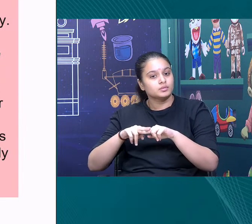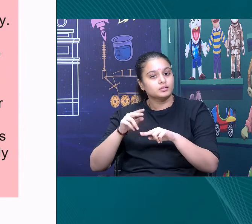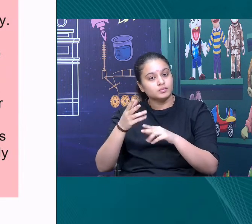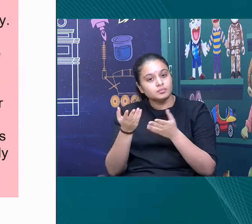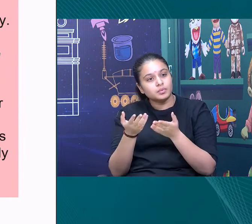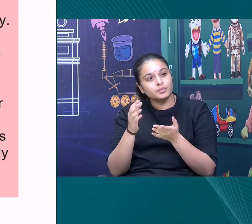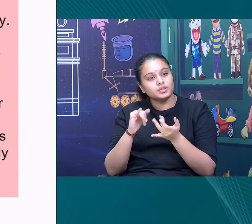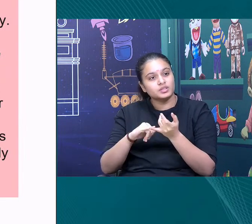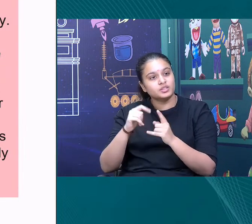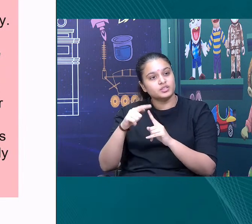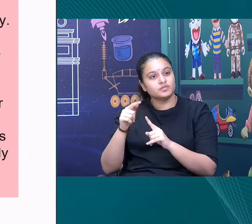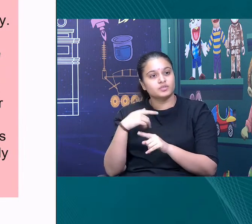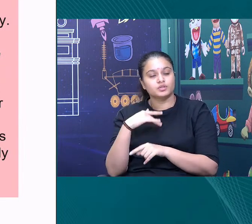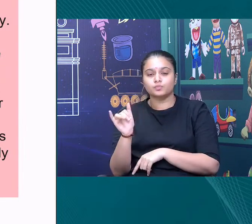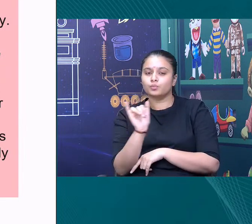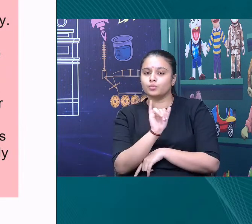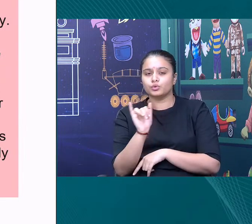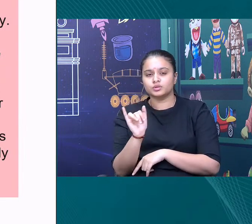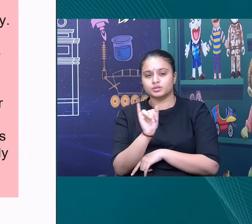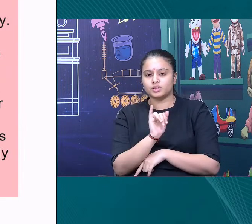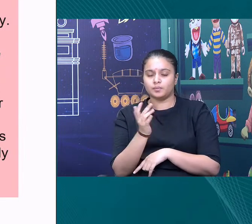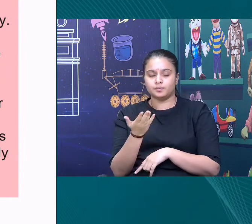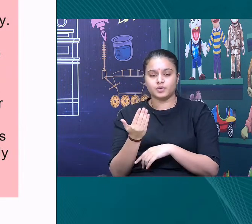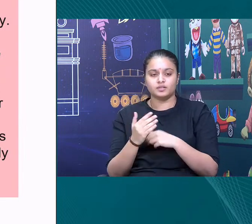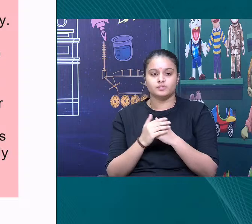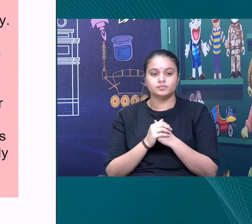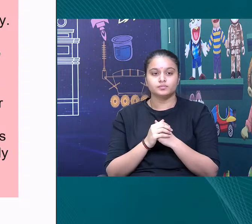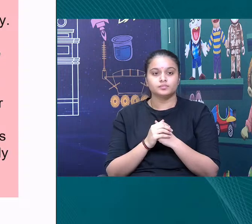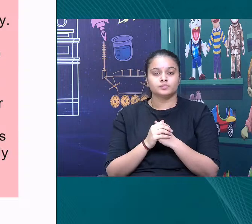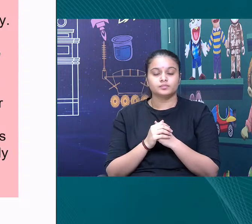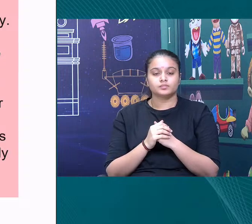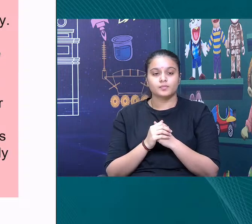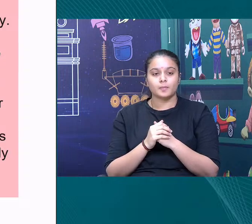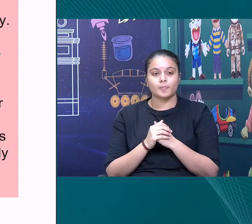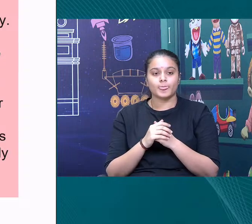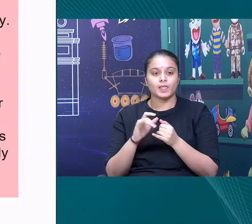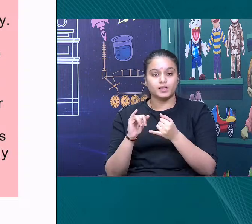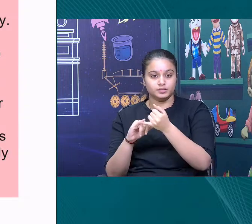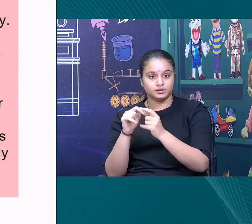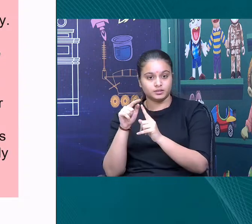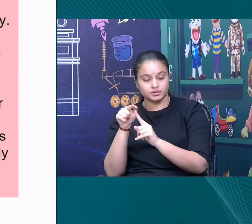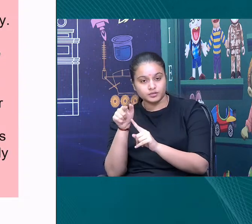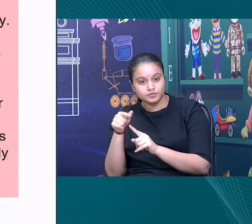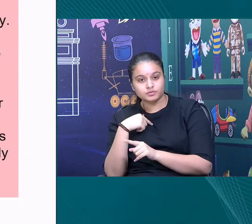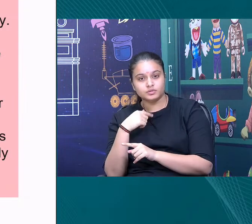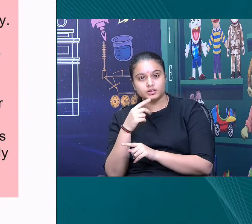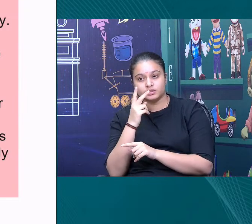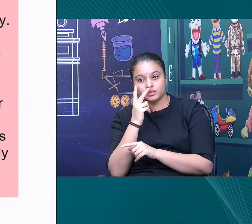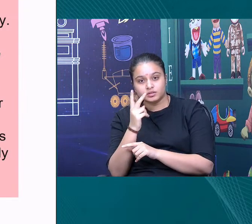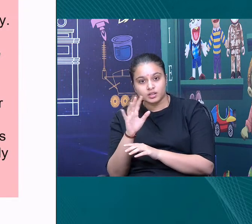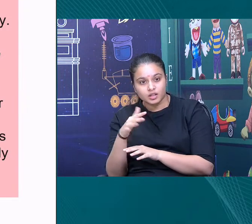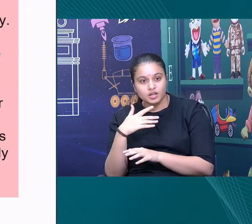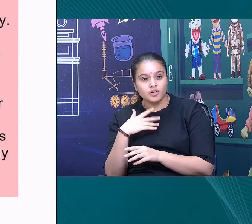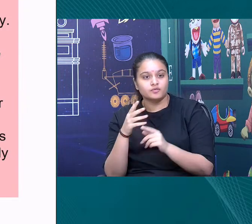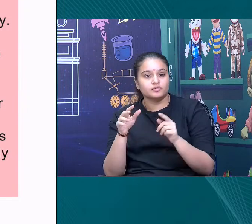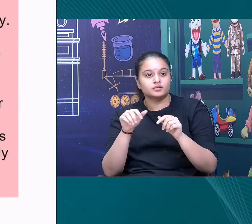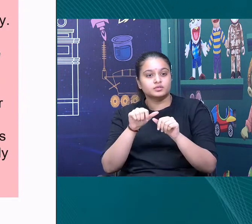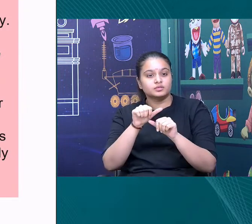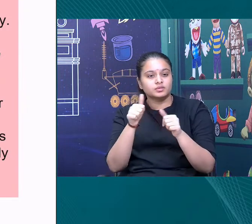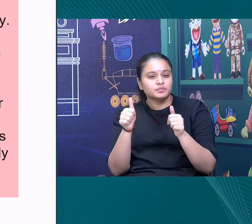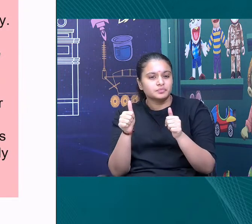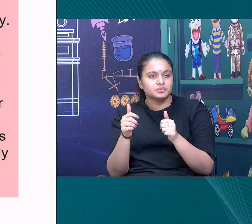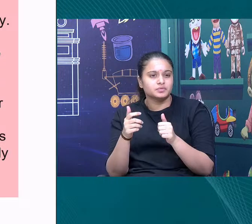has been doing the same. He noted how, so Mr. Stephen Hawking also noted how people tended to patronize